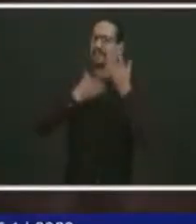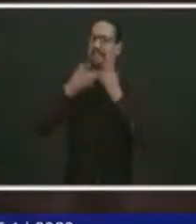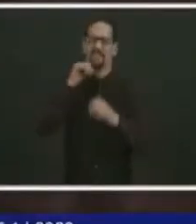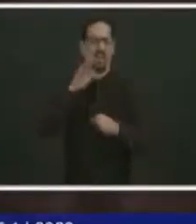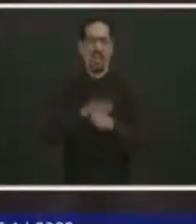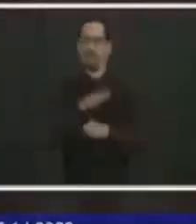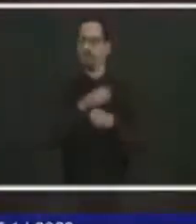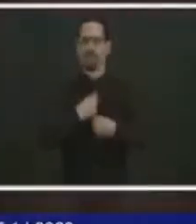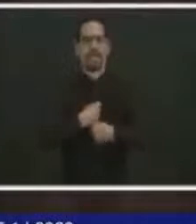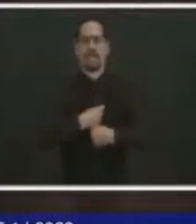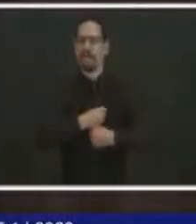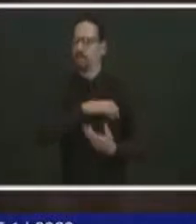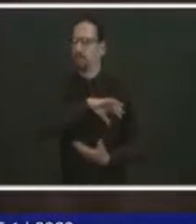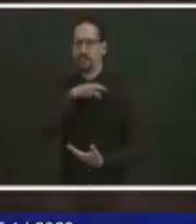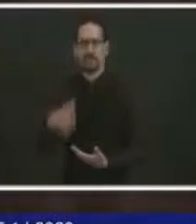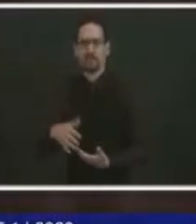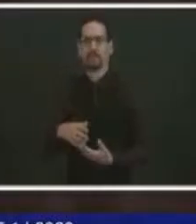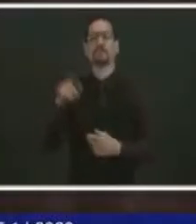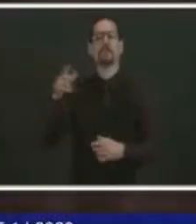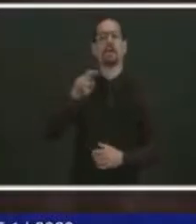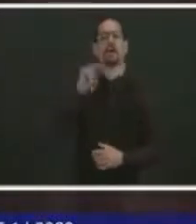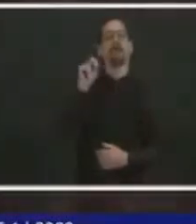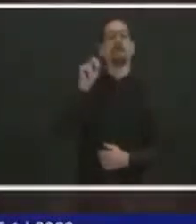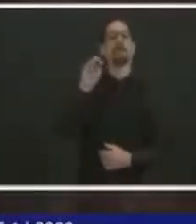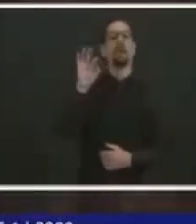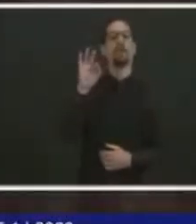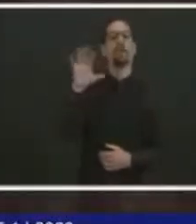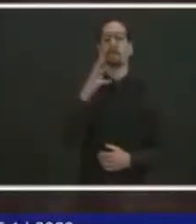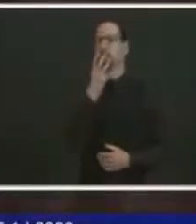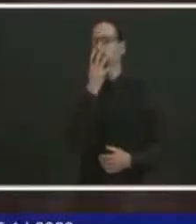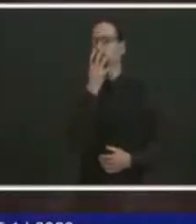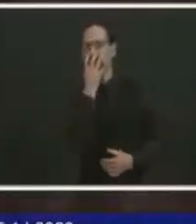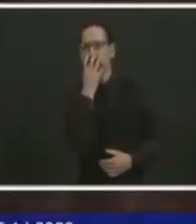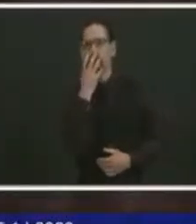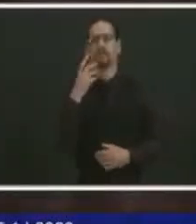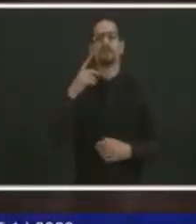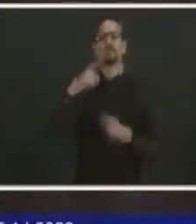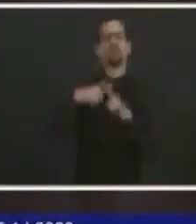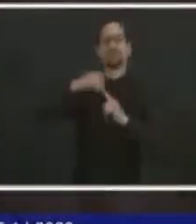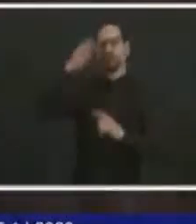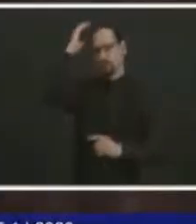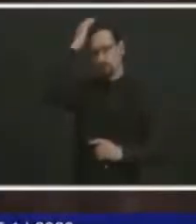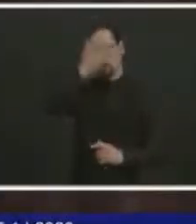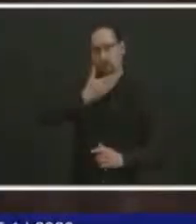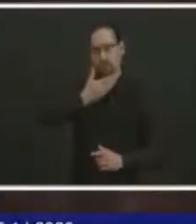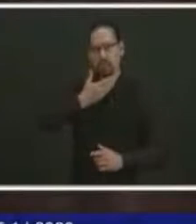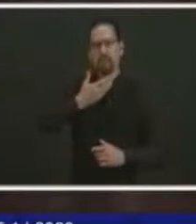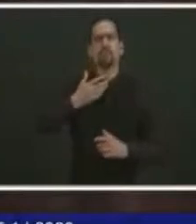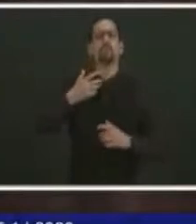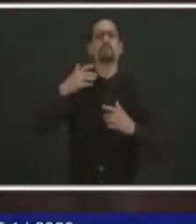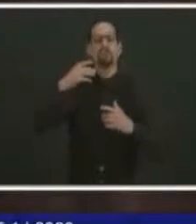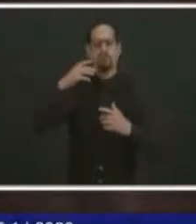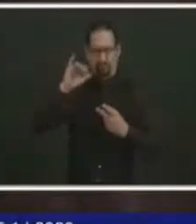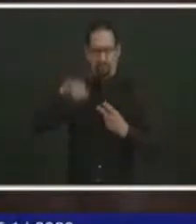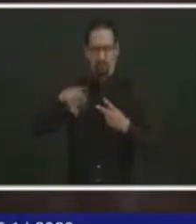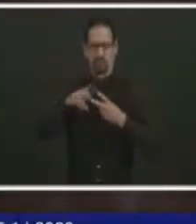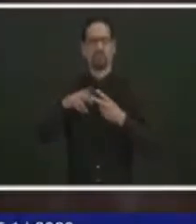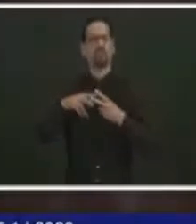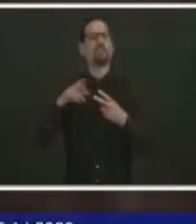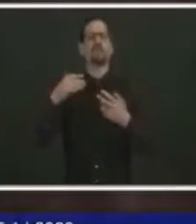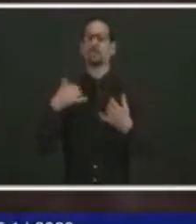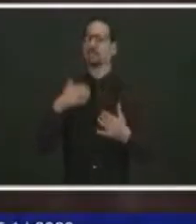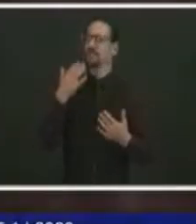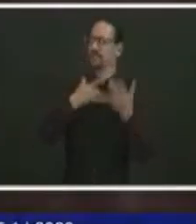have N95s and face shields. It's something that we need to continue to work with the oral health community, helping them also